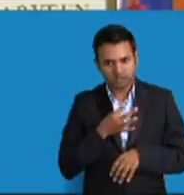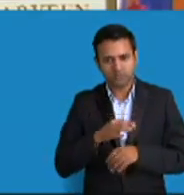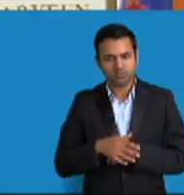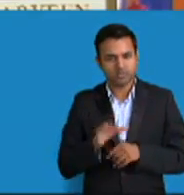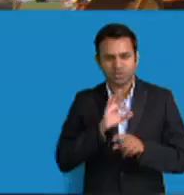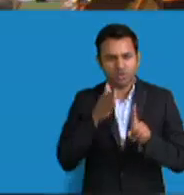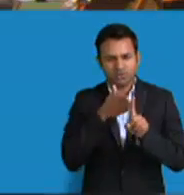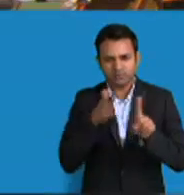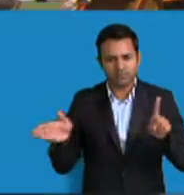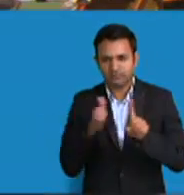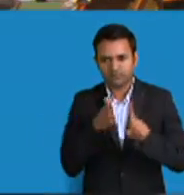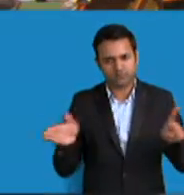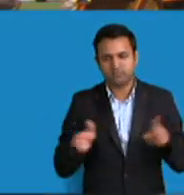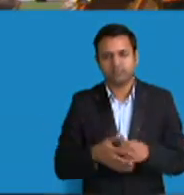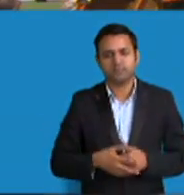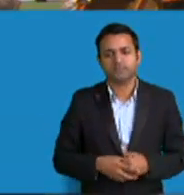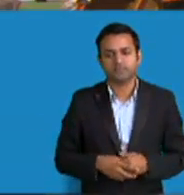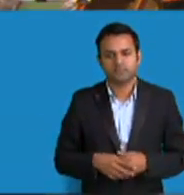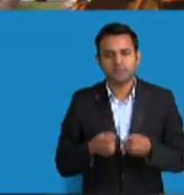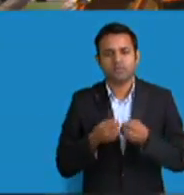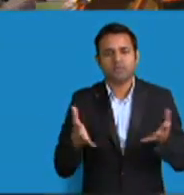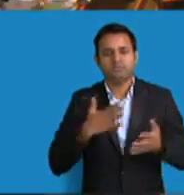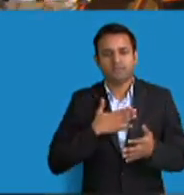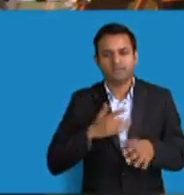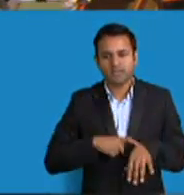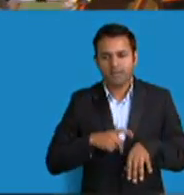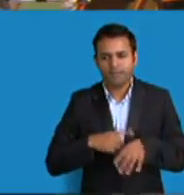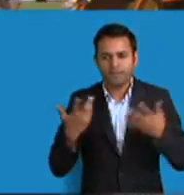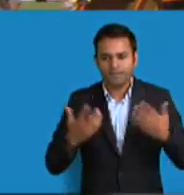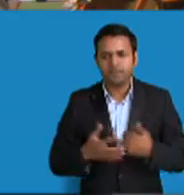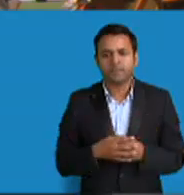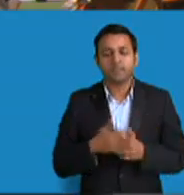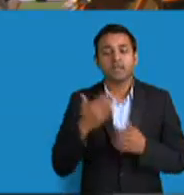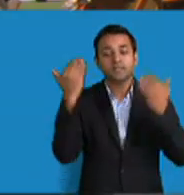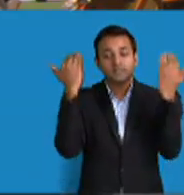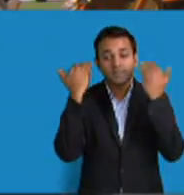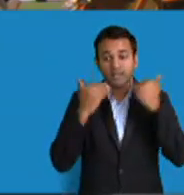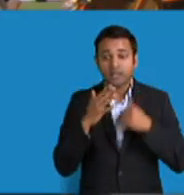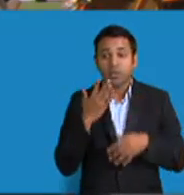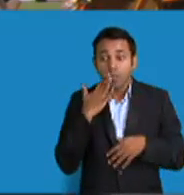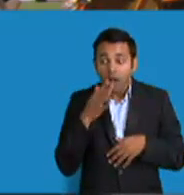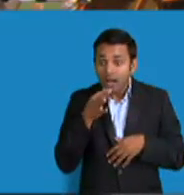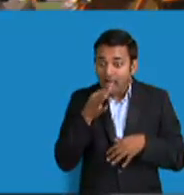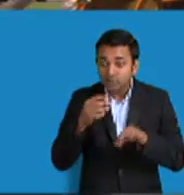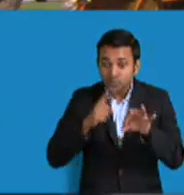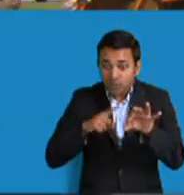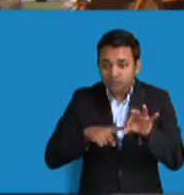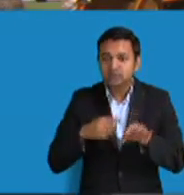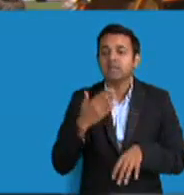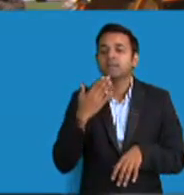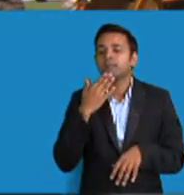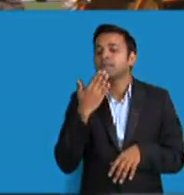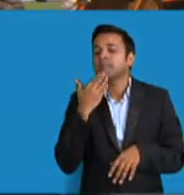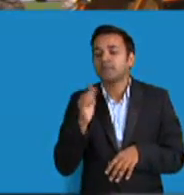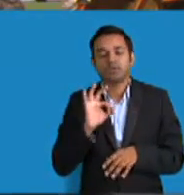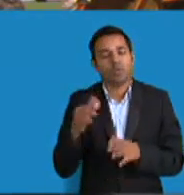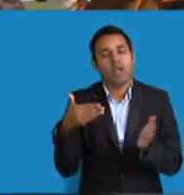Thank you. I'd just also like to remind honourable members, it's question time. You don't make proposition. You ask a